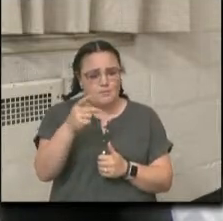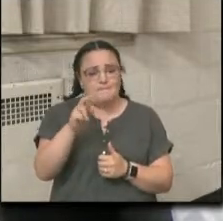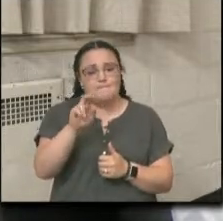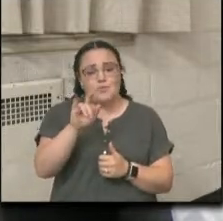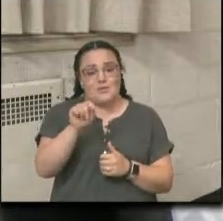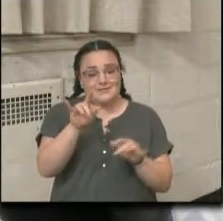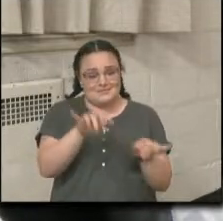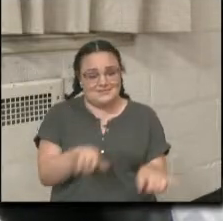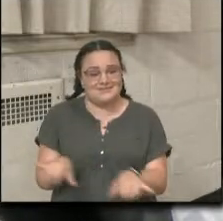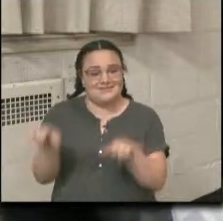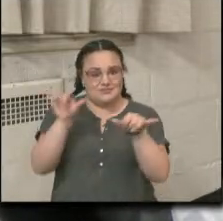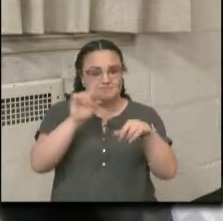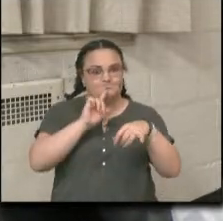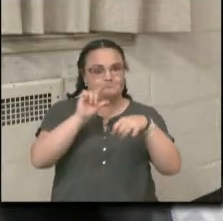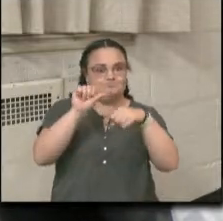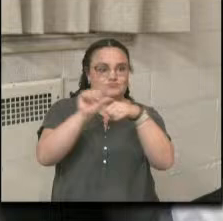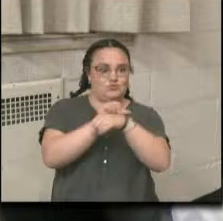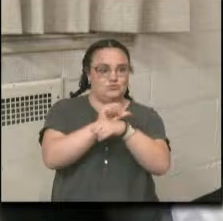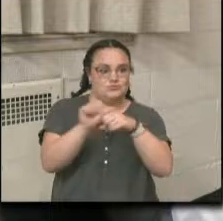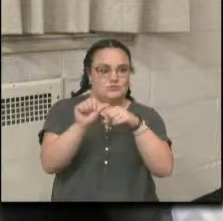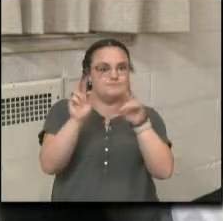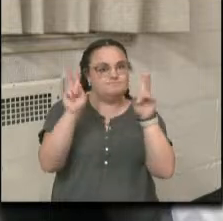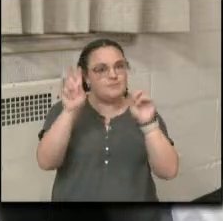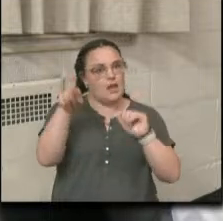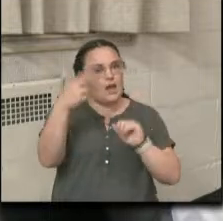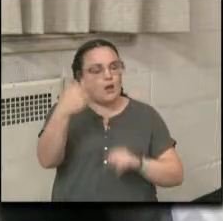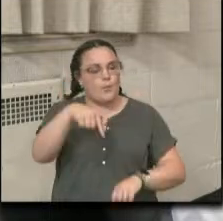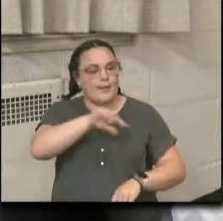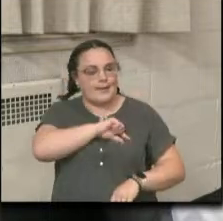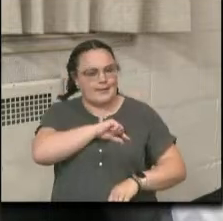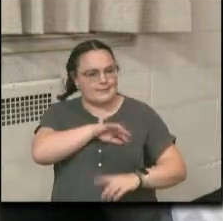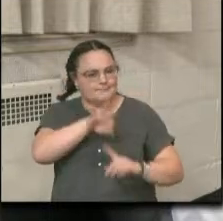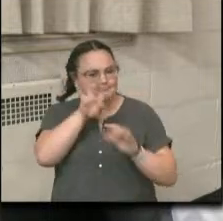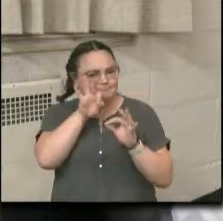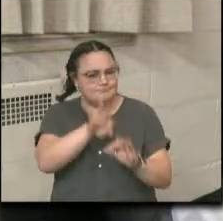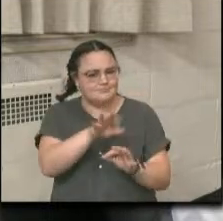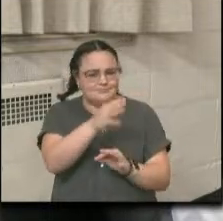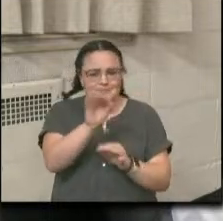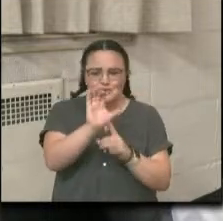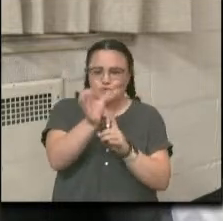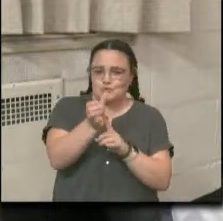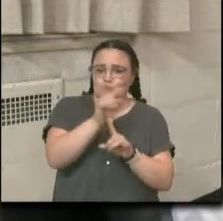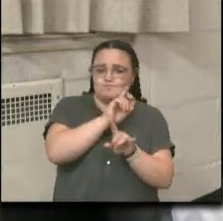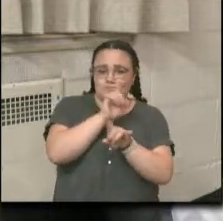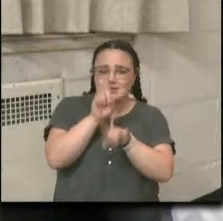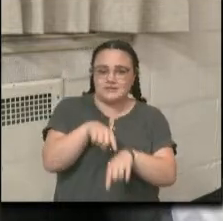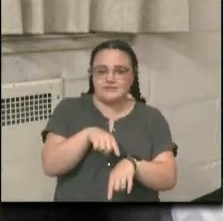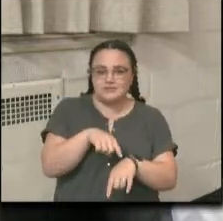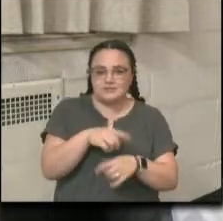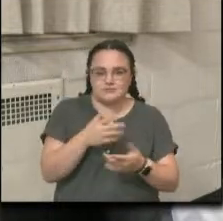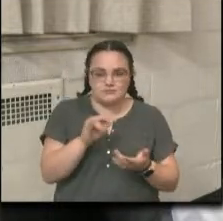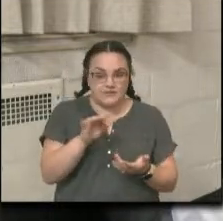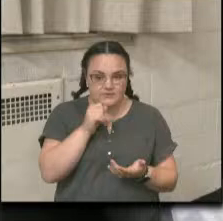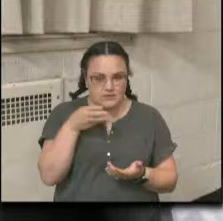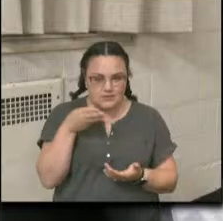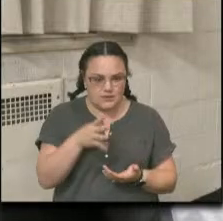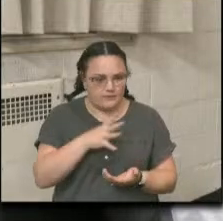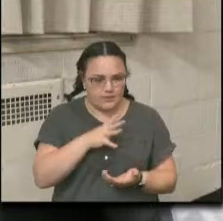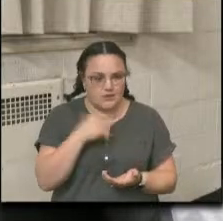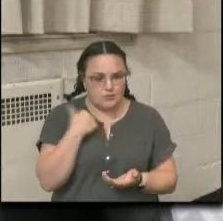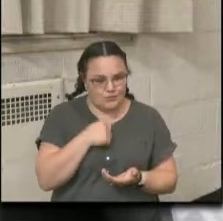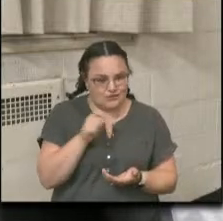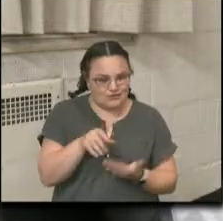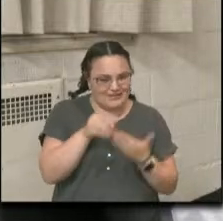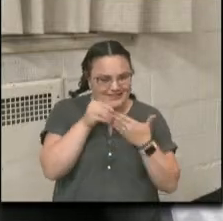materials, that they are designated as high quality, and then also cultural responsiveness. Even if it isn't, I think that we should lead the